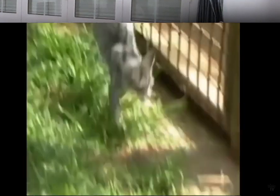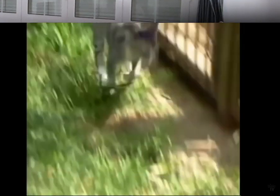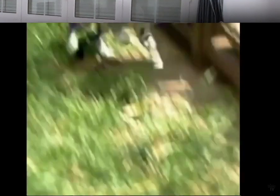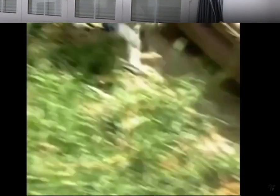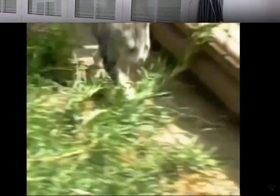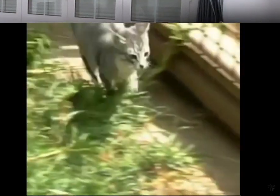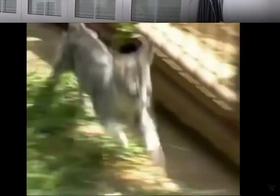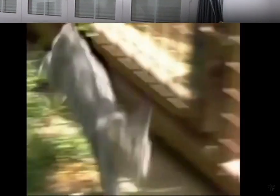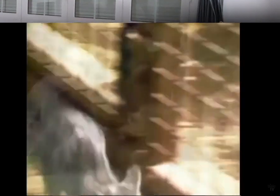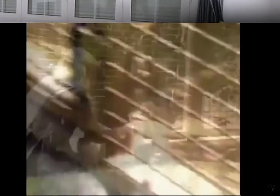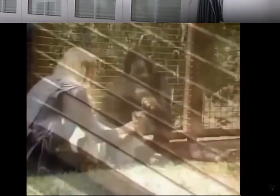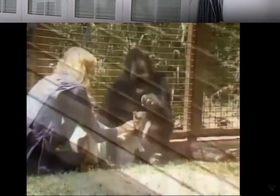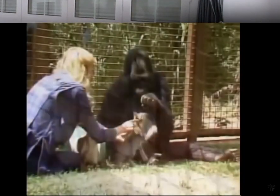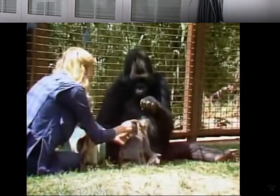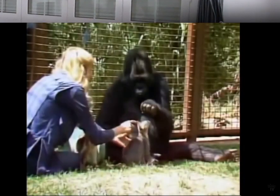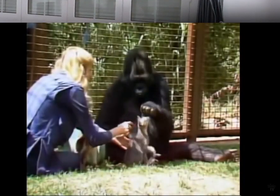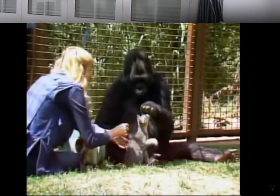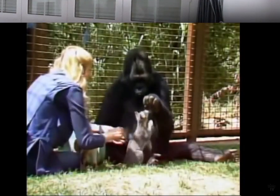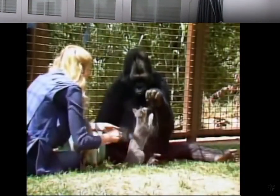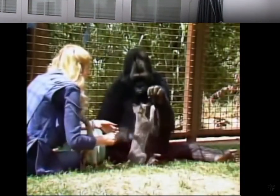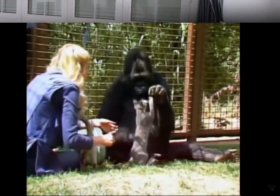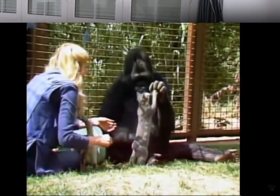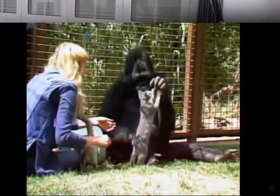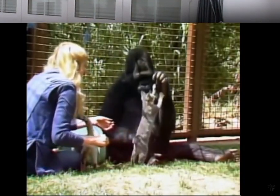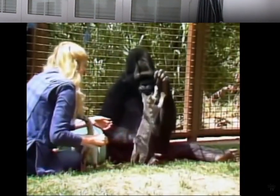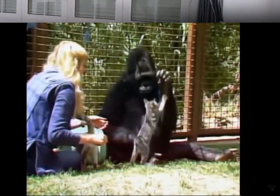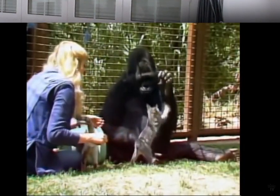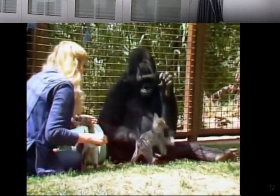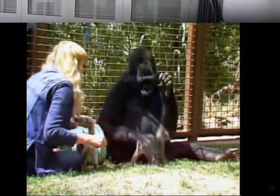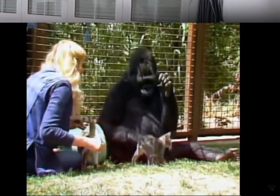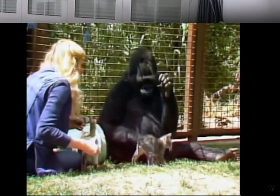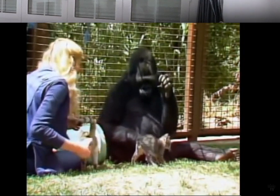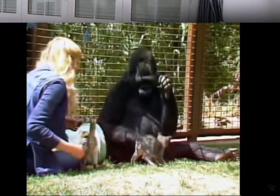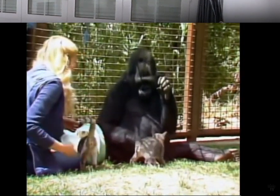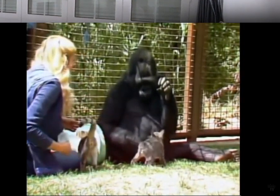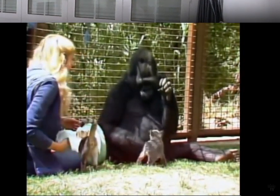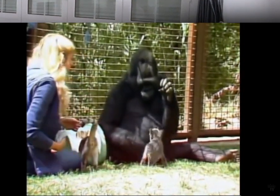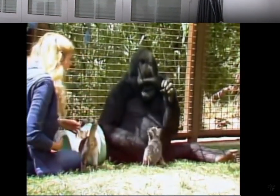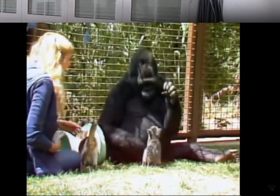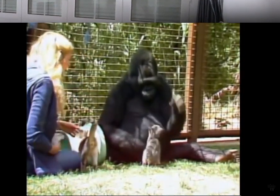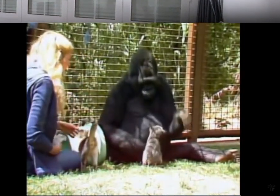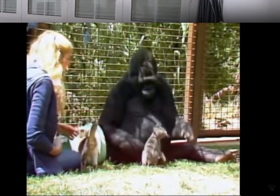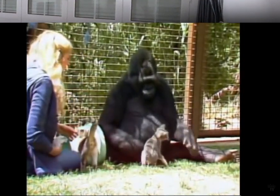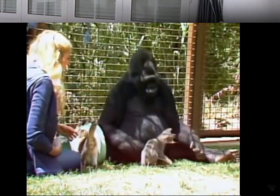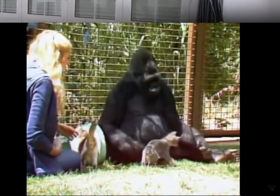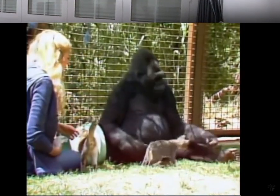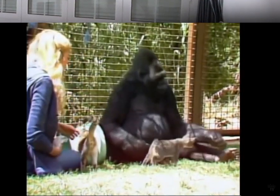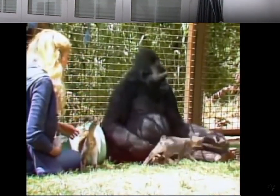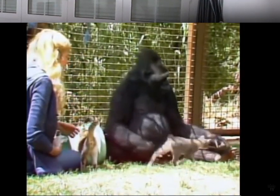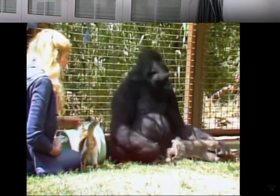Although Coco had experienced love and loss, Penny discovered that in time, her wounds could heal.